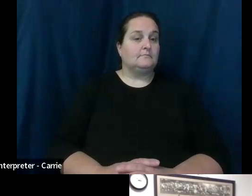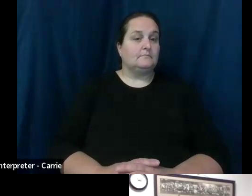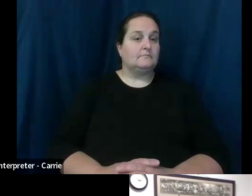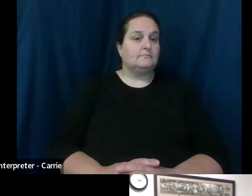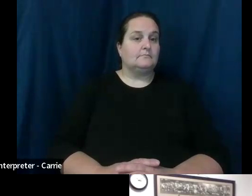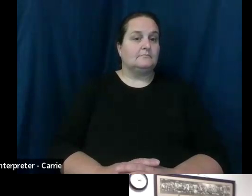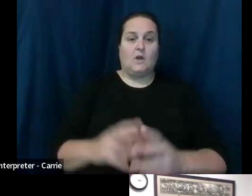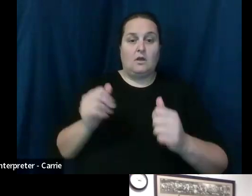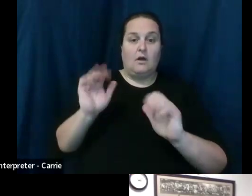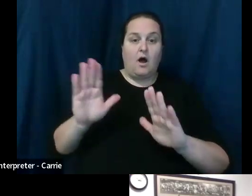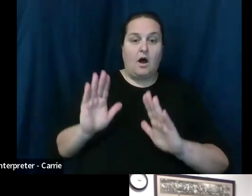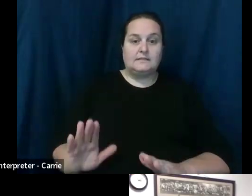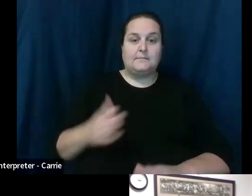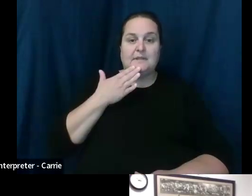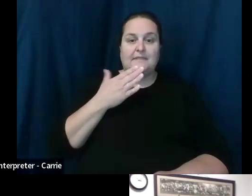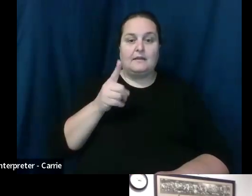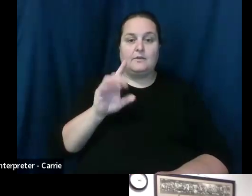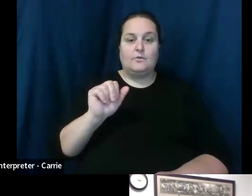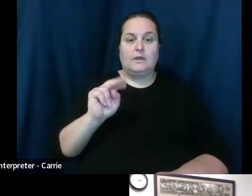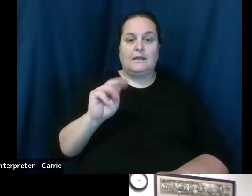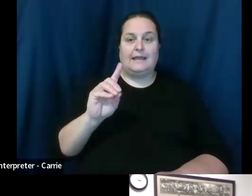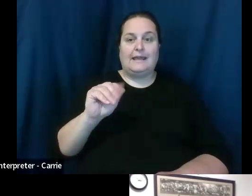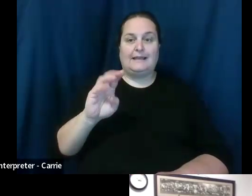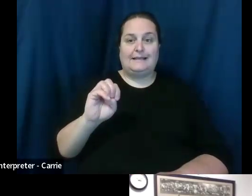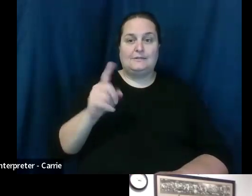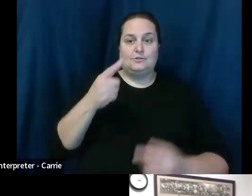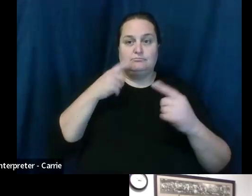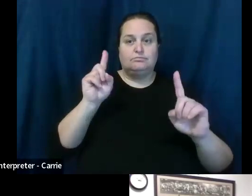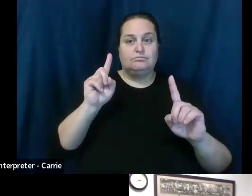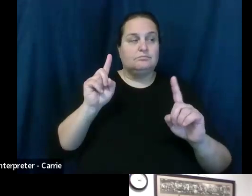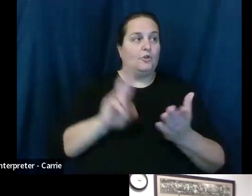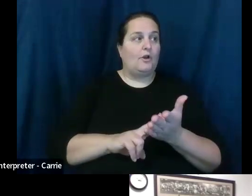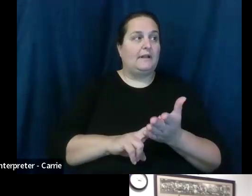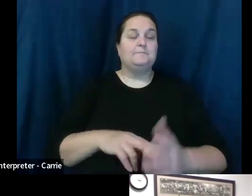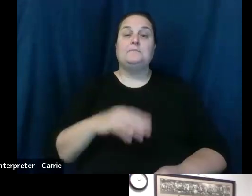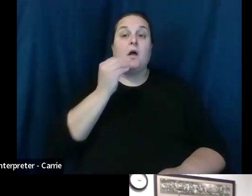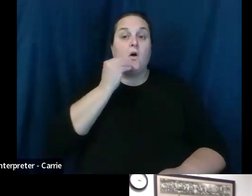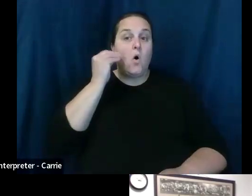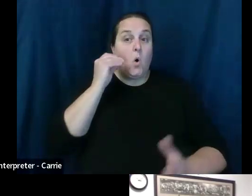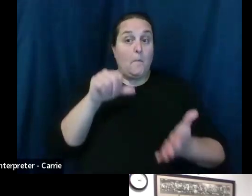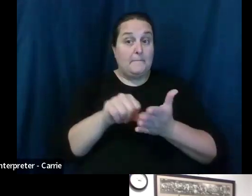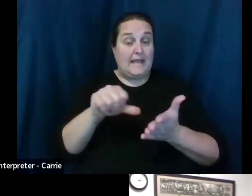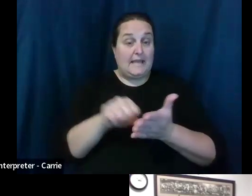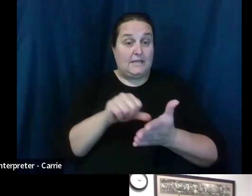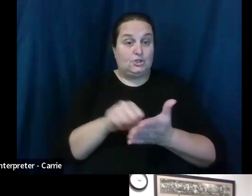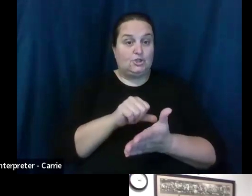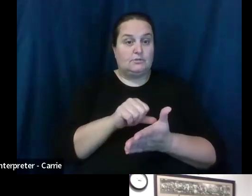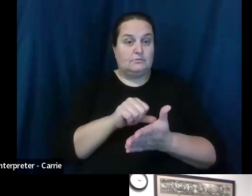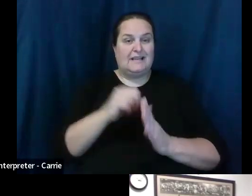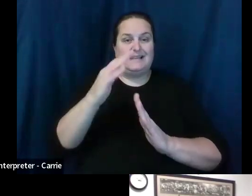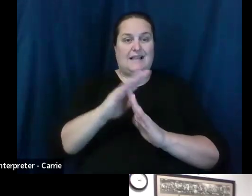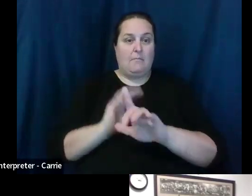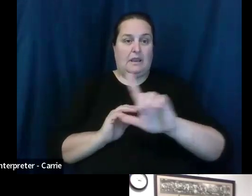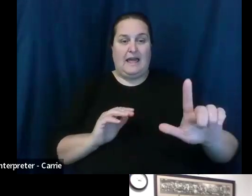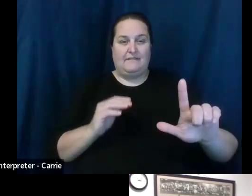oh, awesome. Thanks, Candace. So on the home page, you have a few buttons on the top